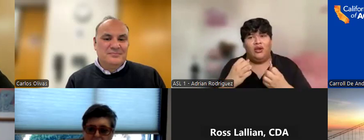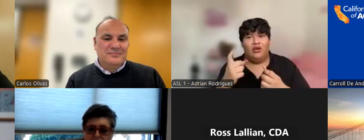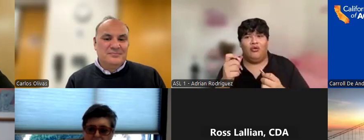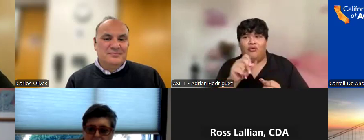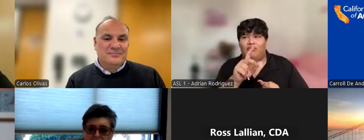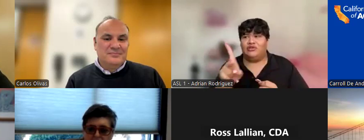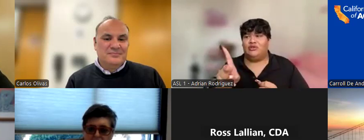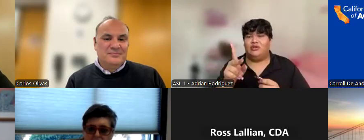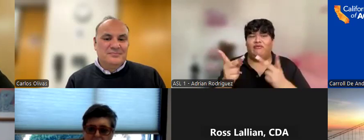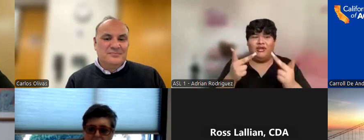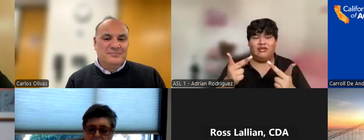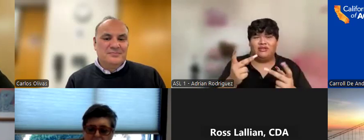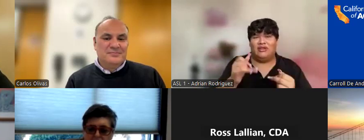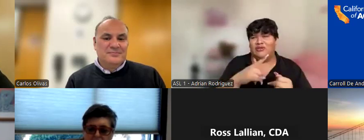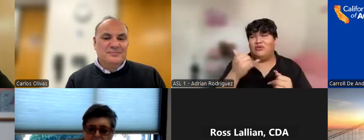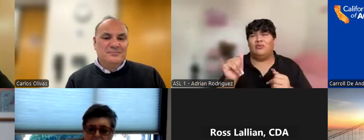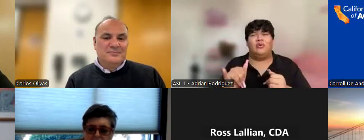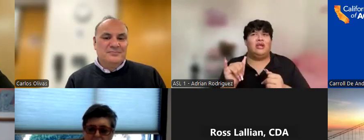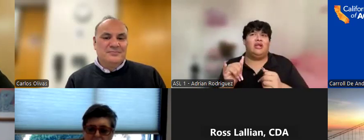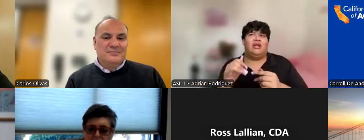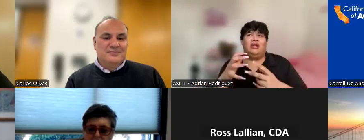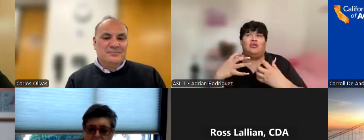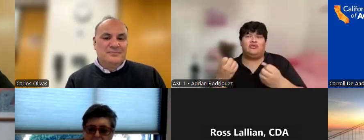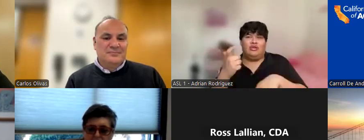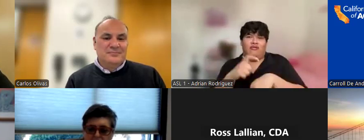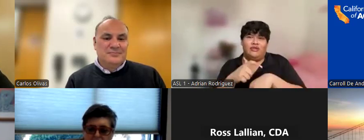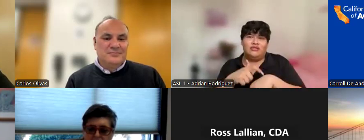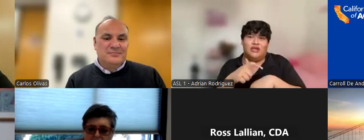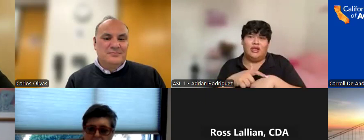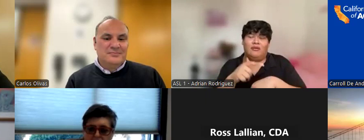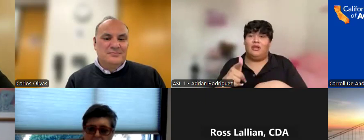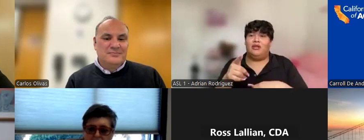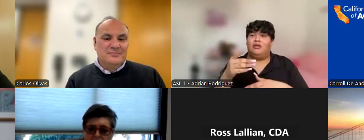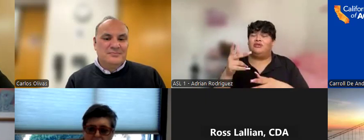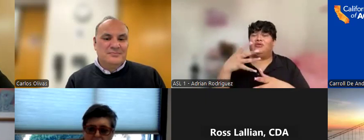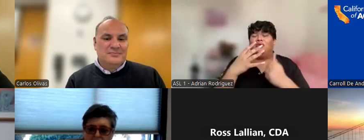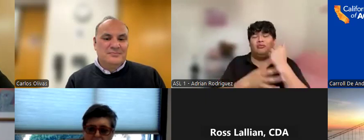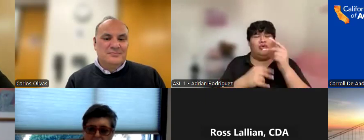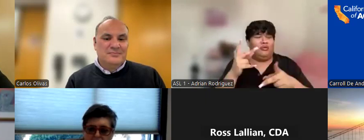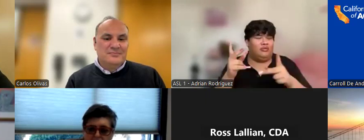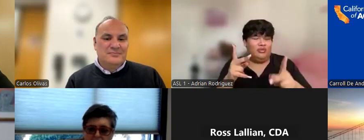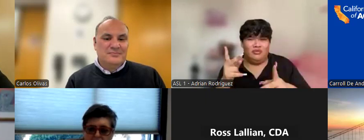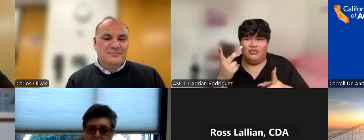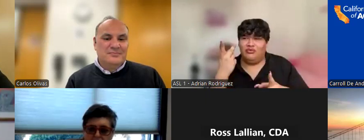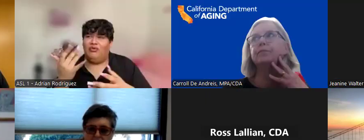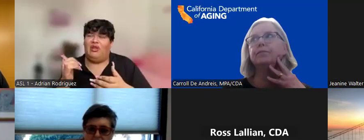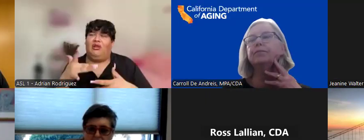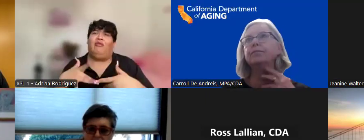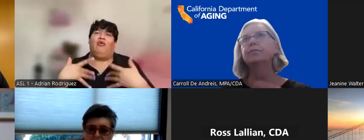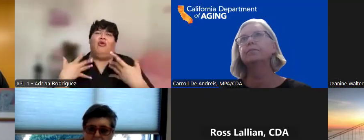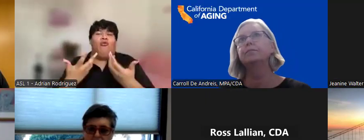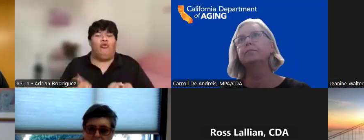visit, which is really constrained by time. These poor folks are overwhelmed with all the things